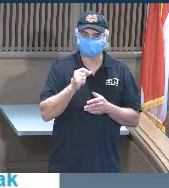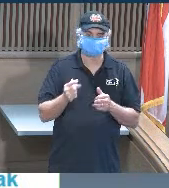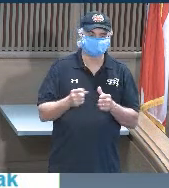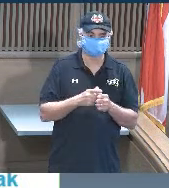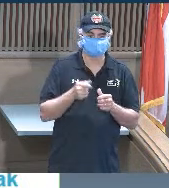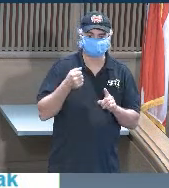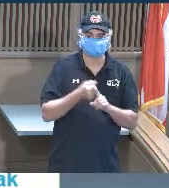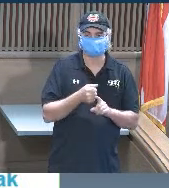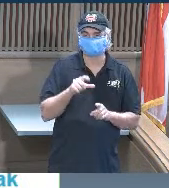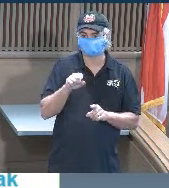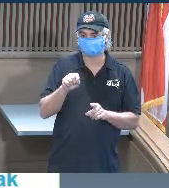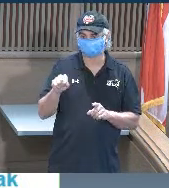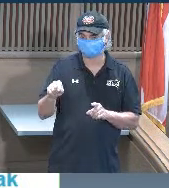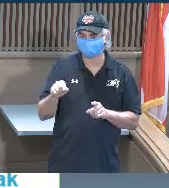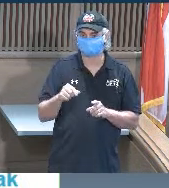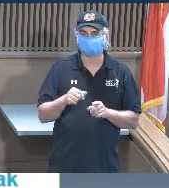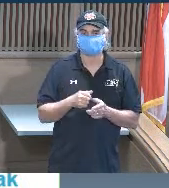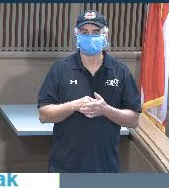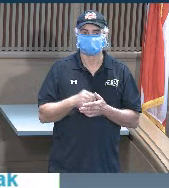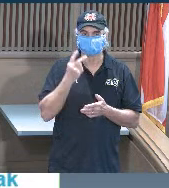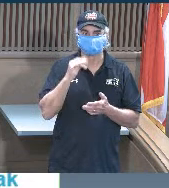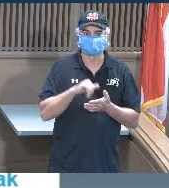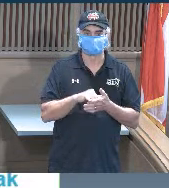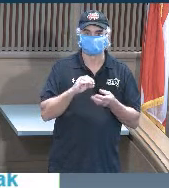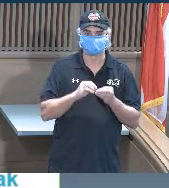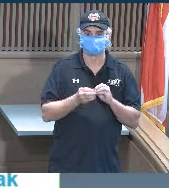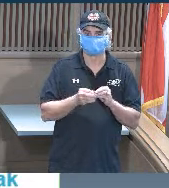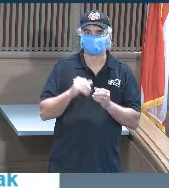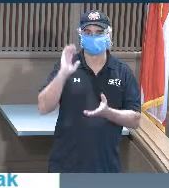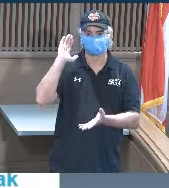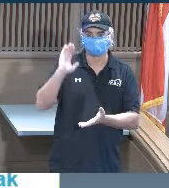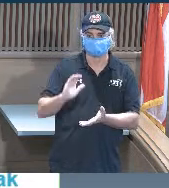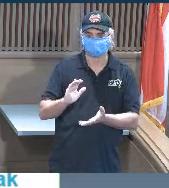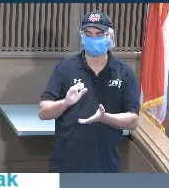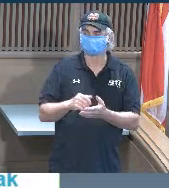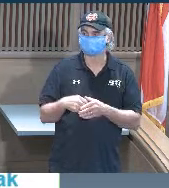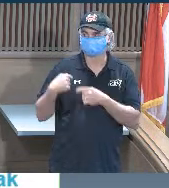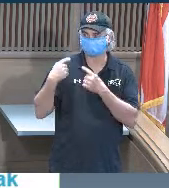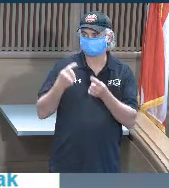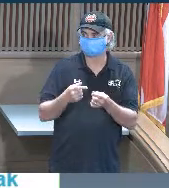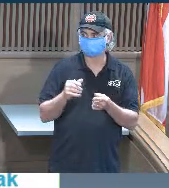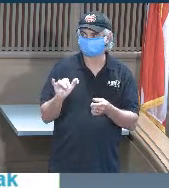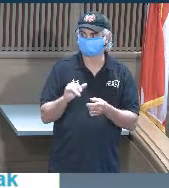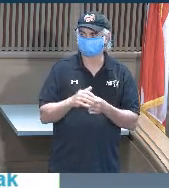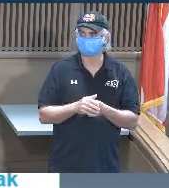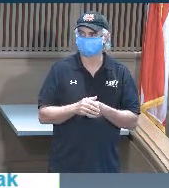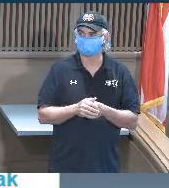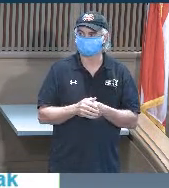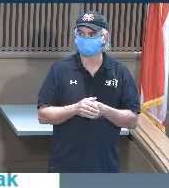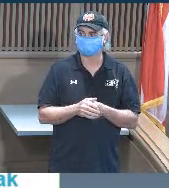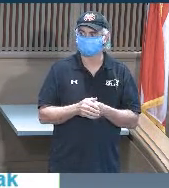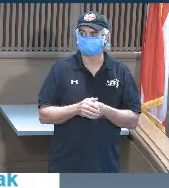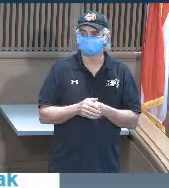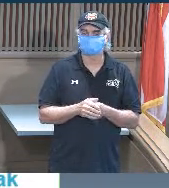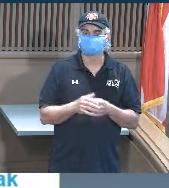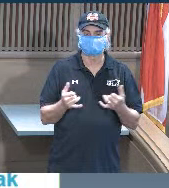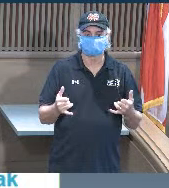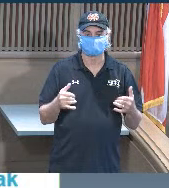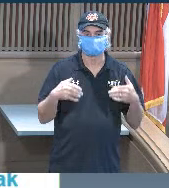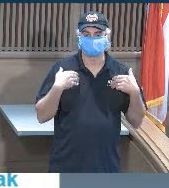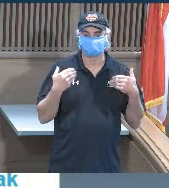of the pandemic. And we've seen that number continually fall, and it's telling us that people in the younger age groups are continuing to be